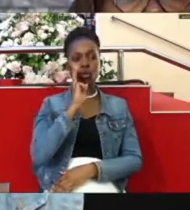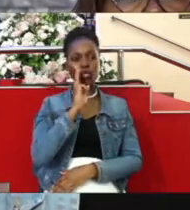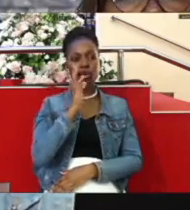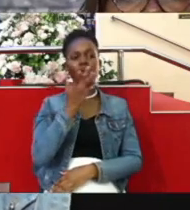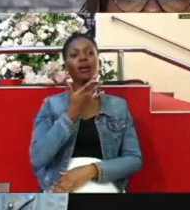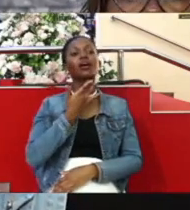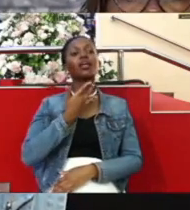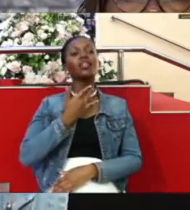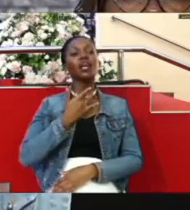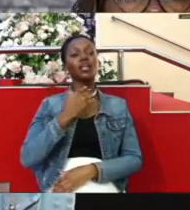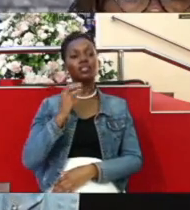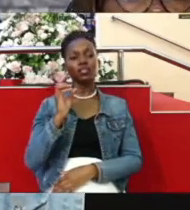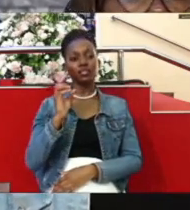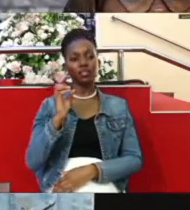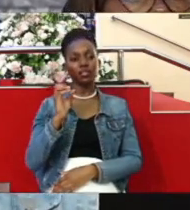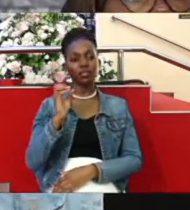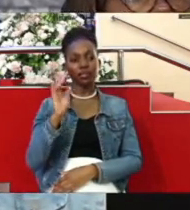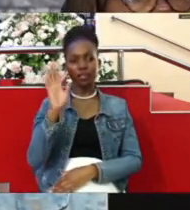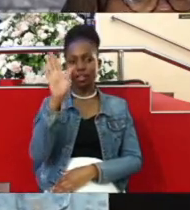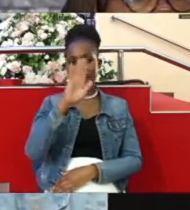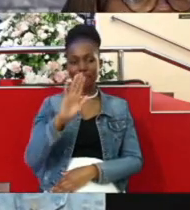would like to give you that opportunity.